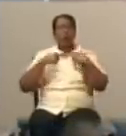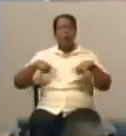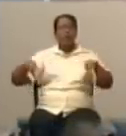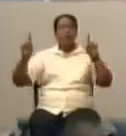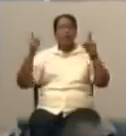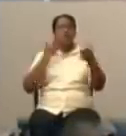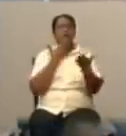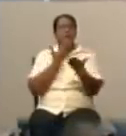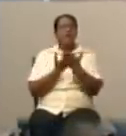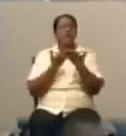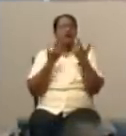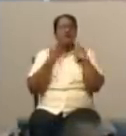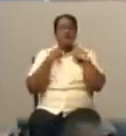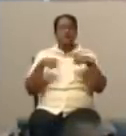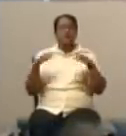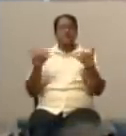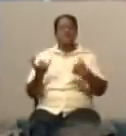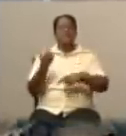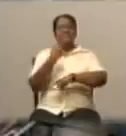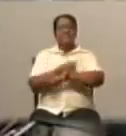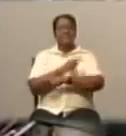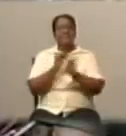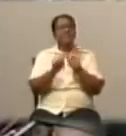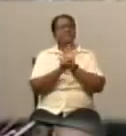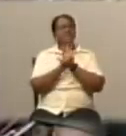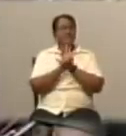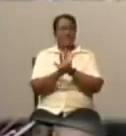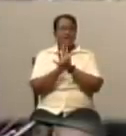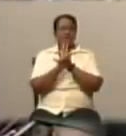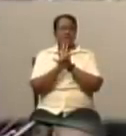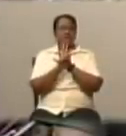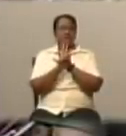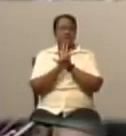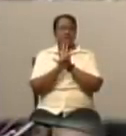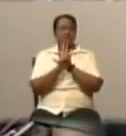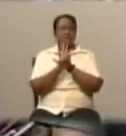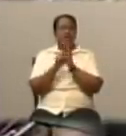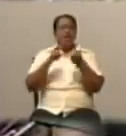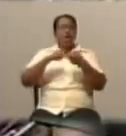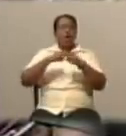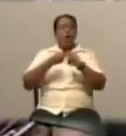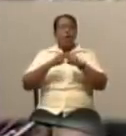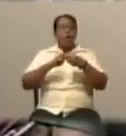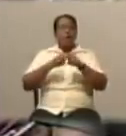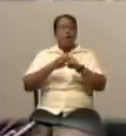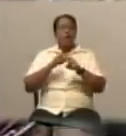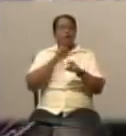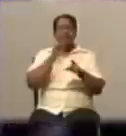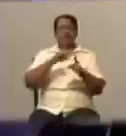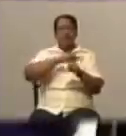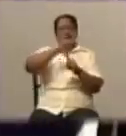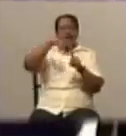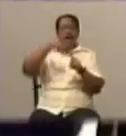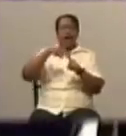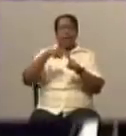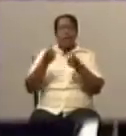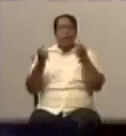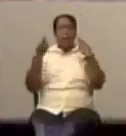the gospel today that will be signs, no? The problem is not when this will